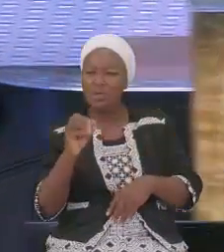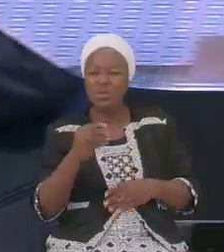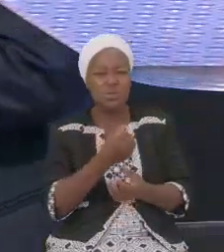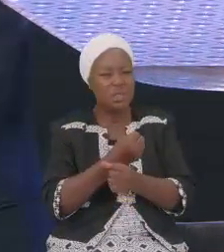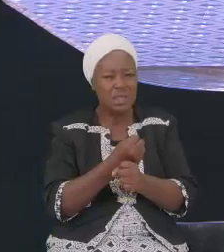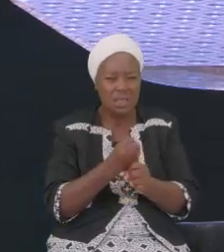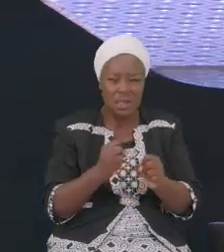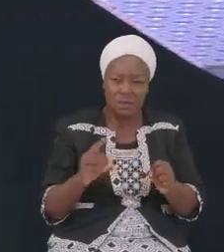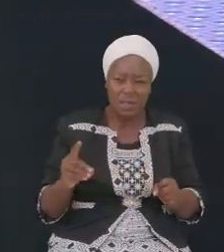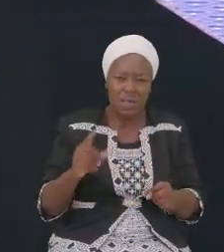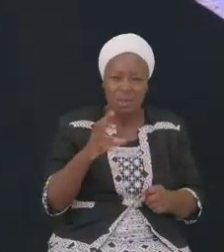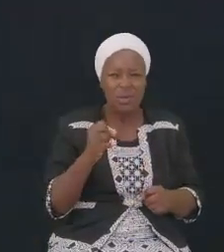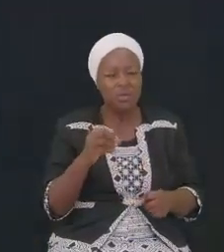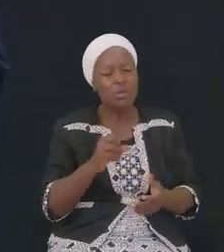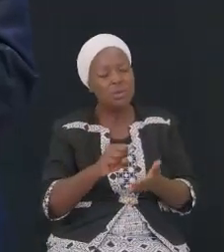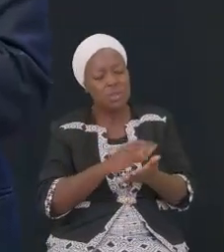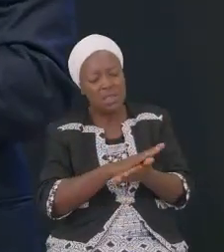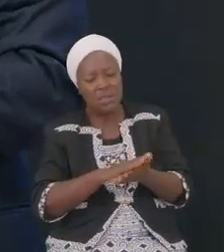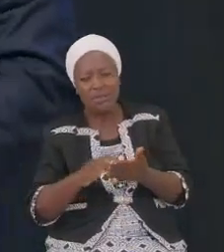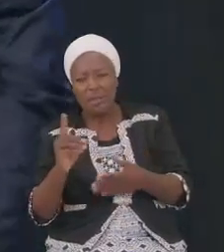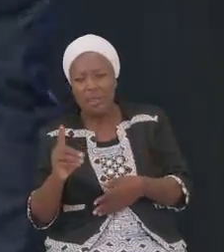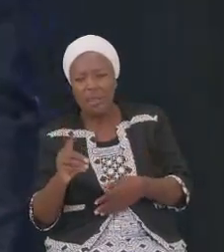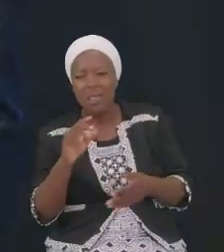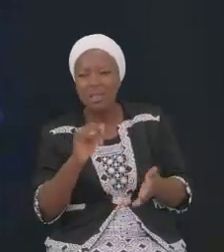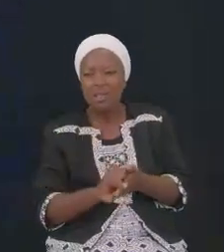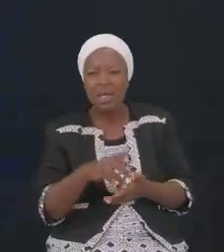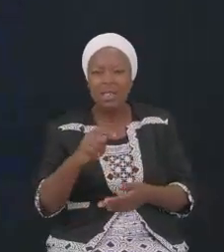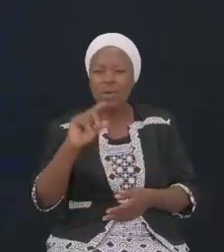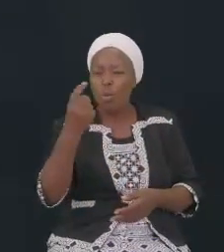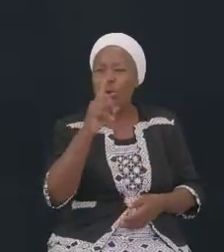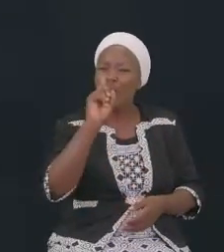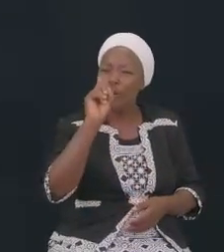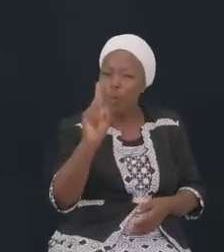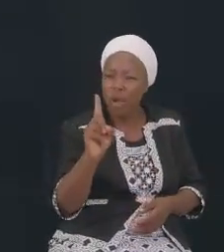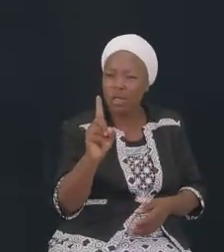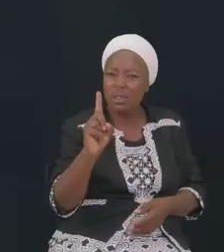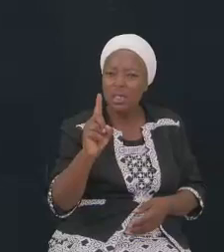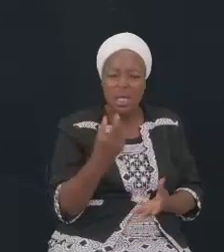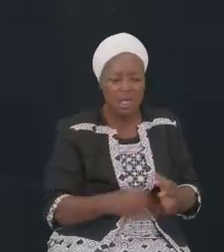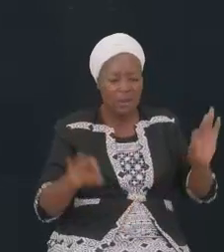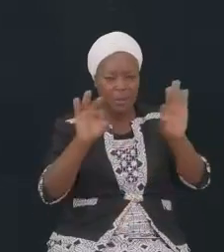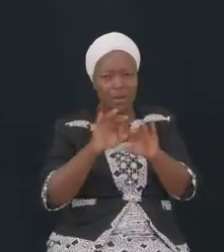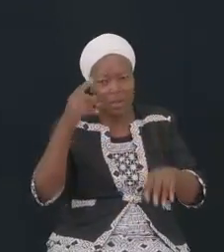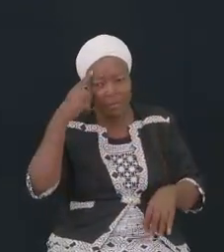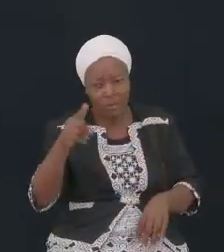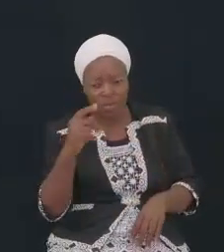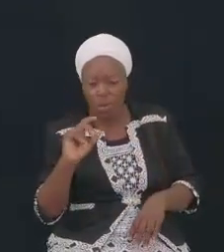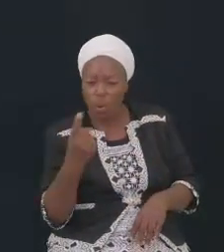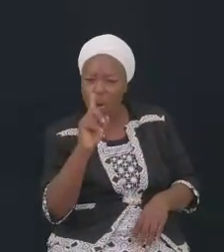saved, you are so sanctified, that the only one important for you, the only